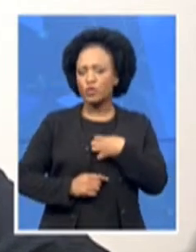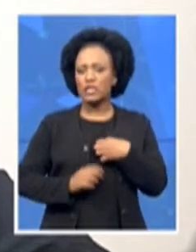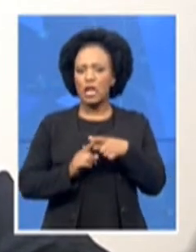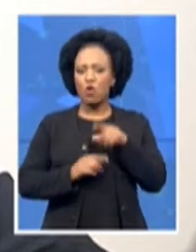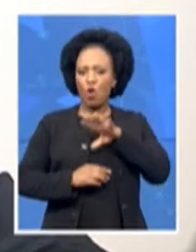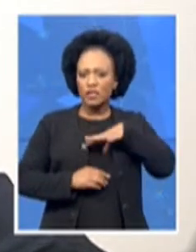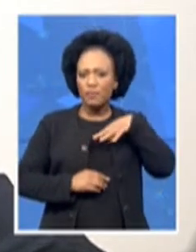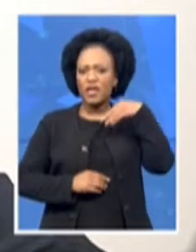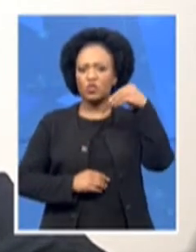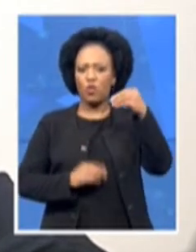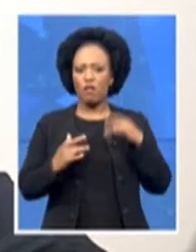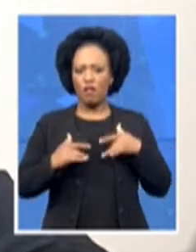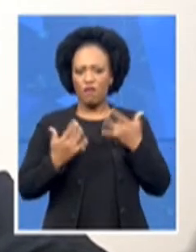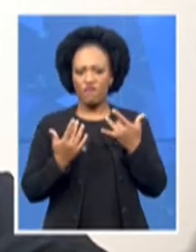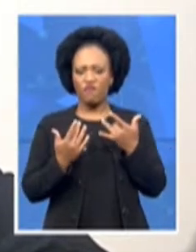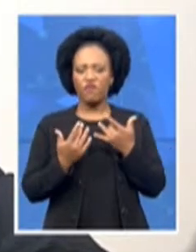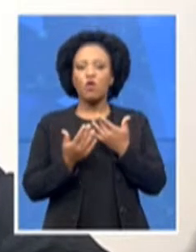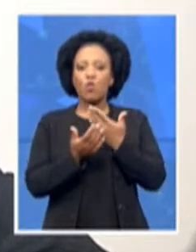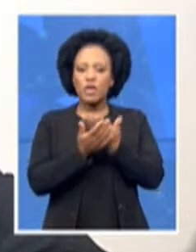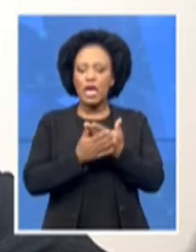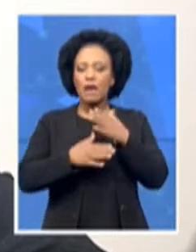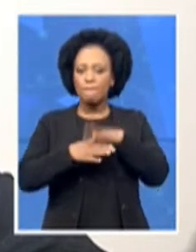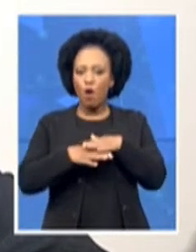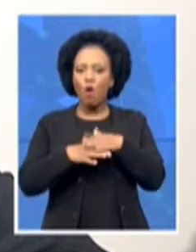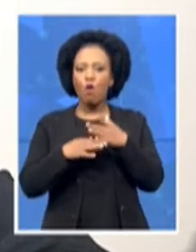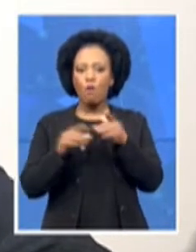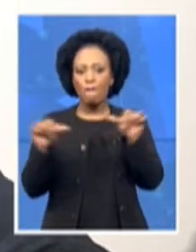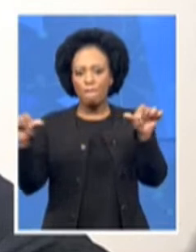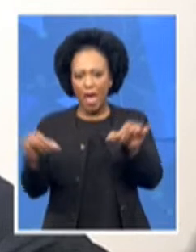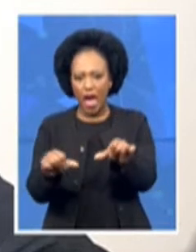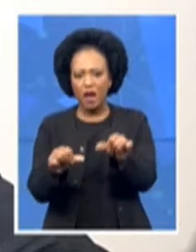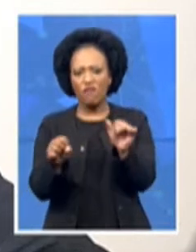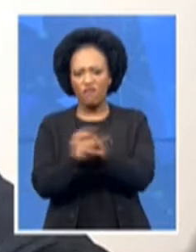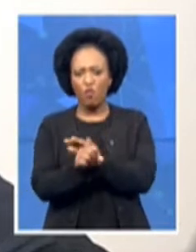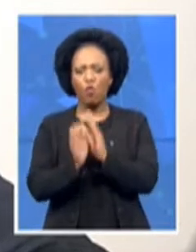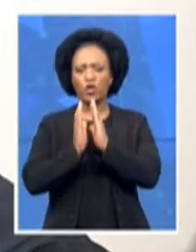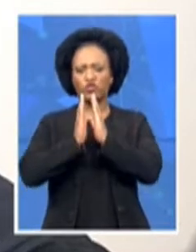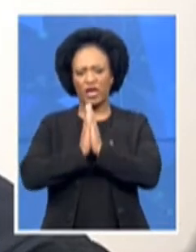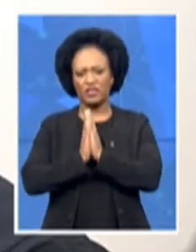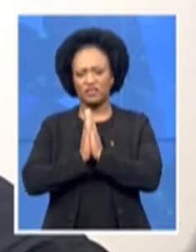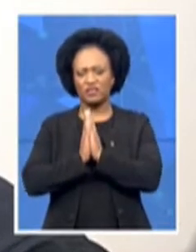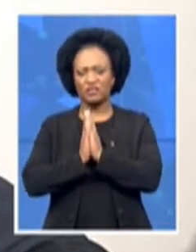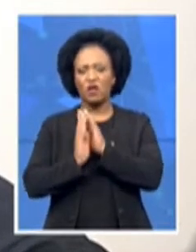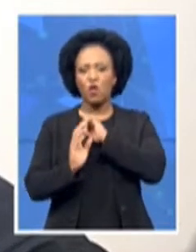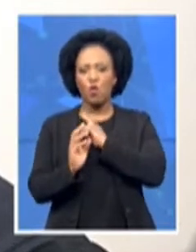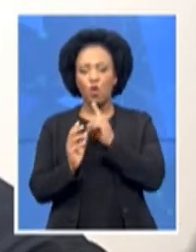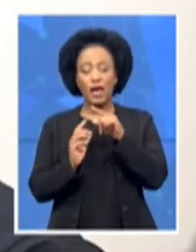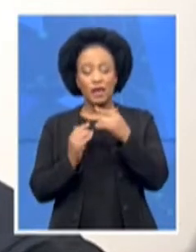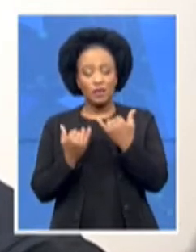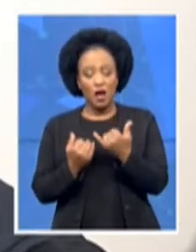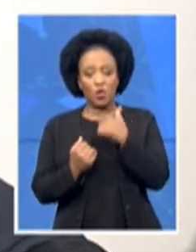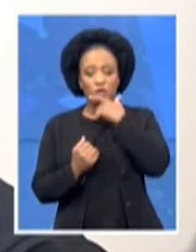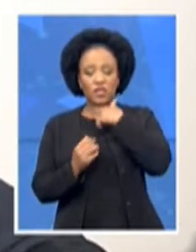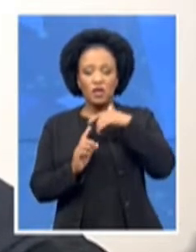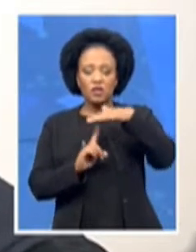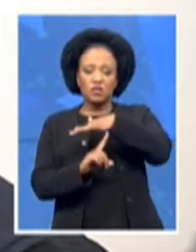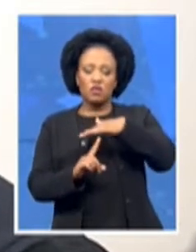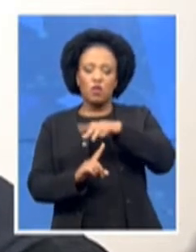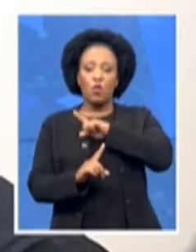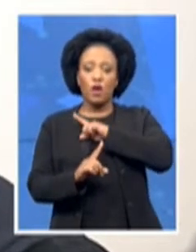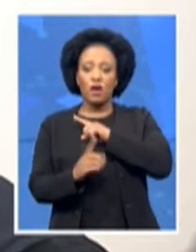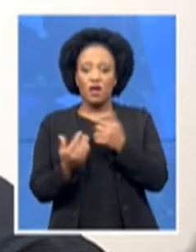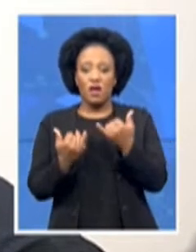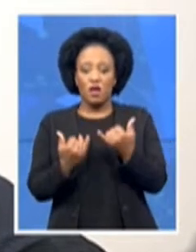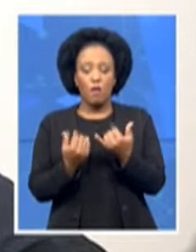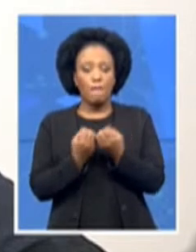the churches. I mean, it's a sad situation, and we appreciate the fact that so much has been sacrificed. I